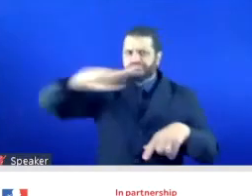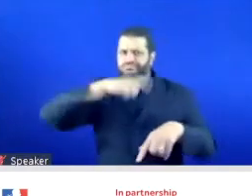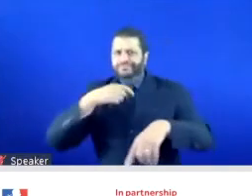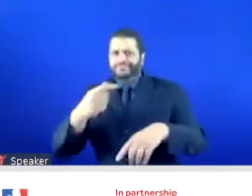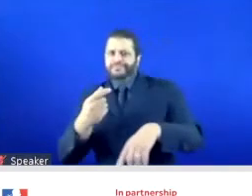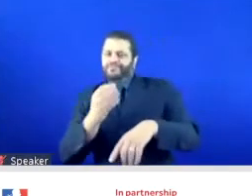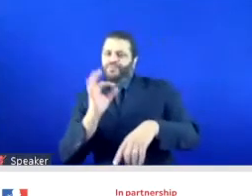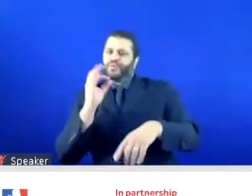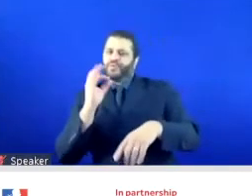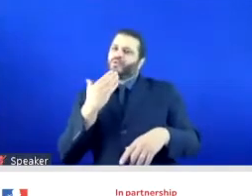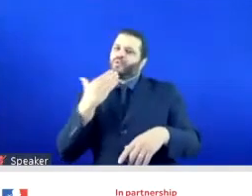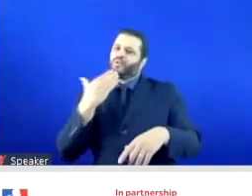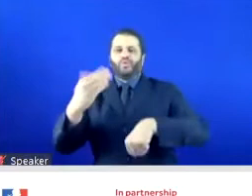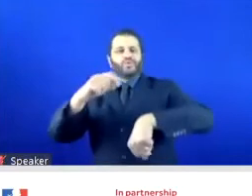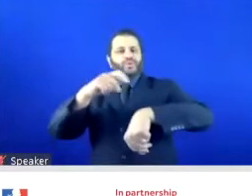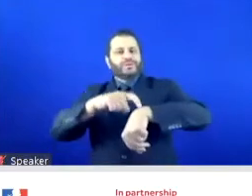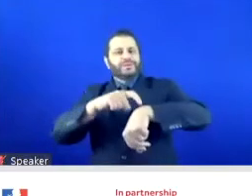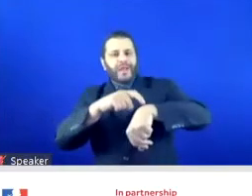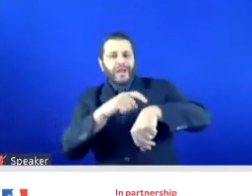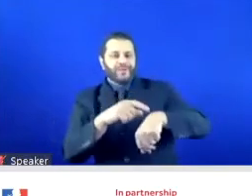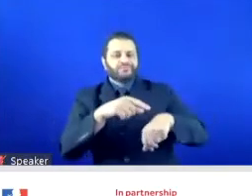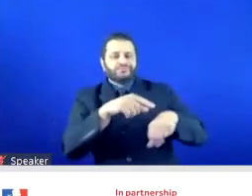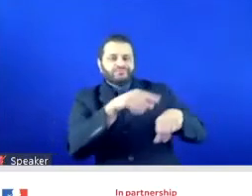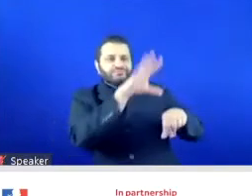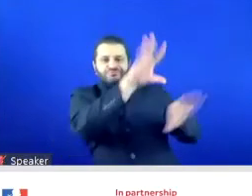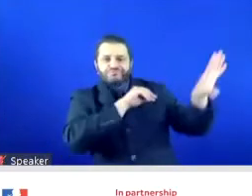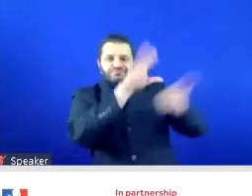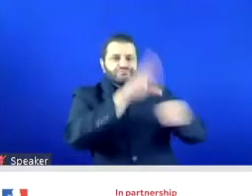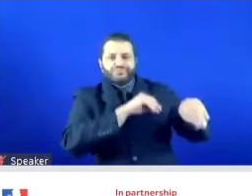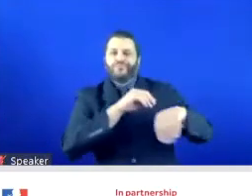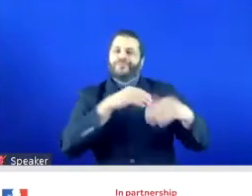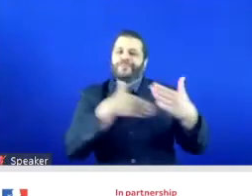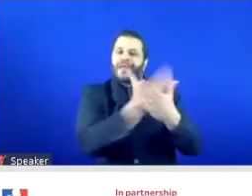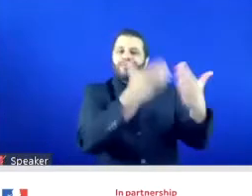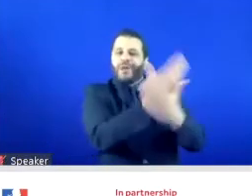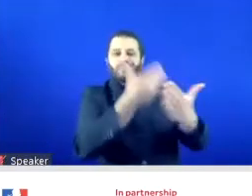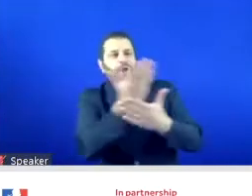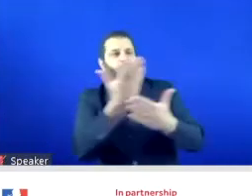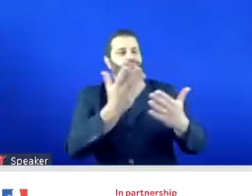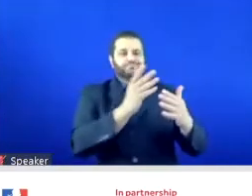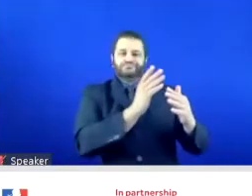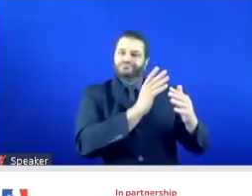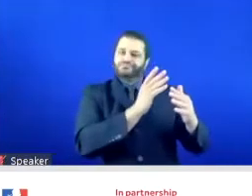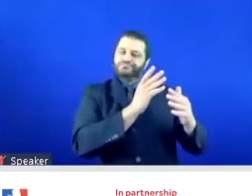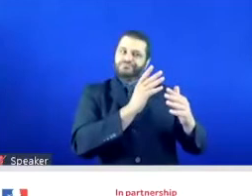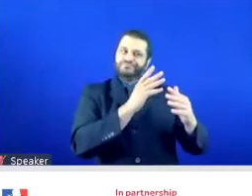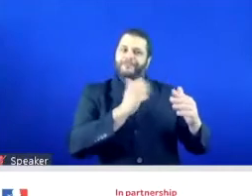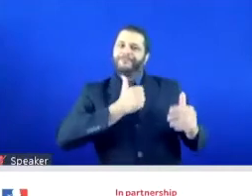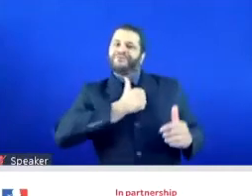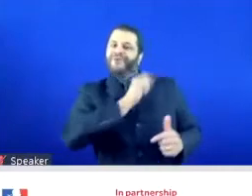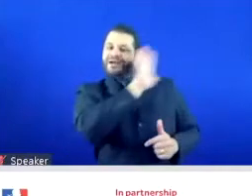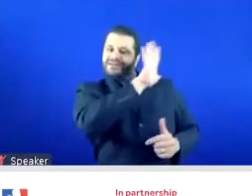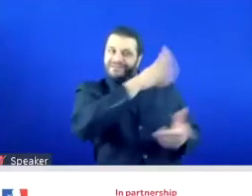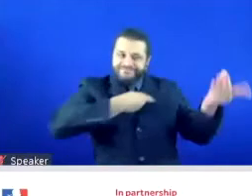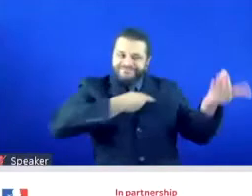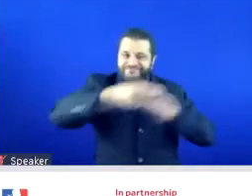climate change? The floor is yours. You have 3 minutes. Thank you very much for the question, Elena,